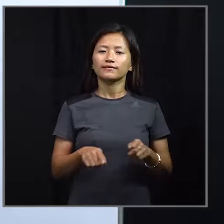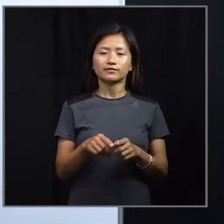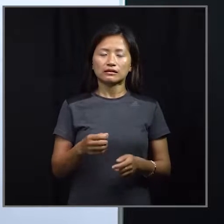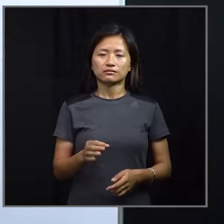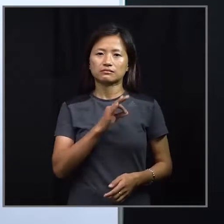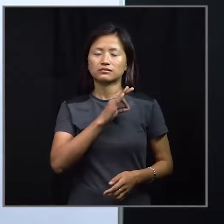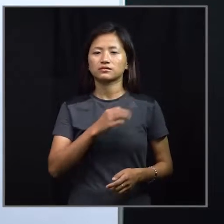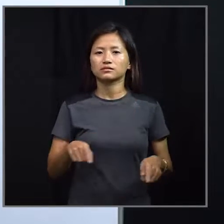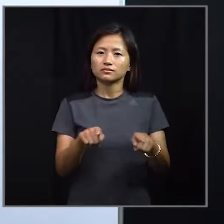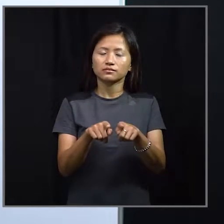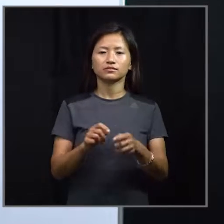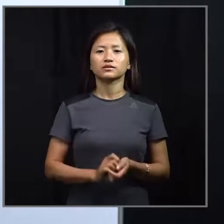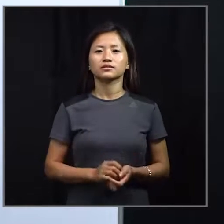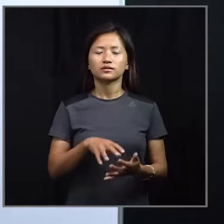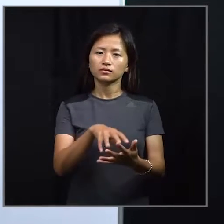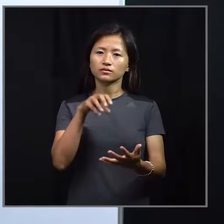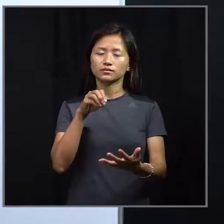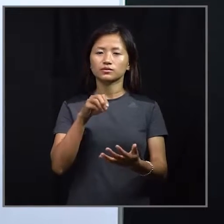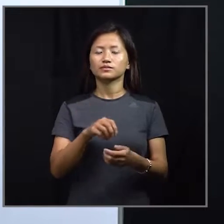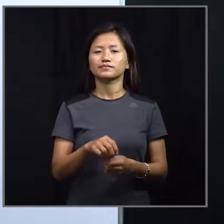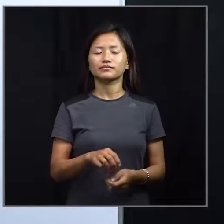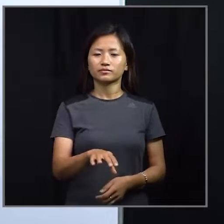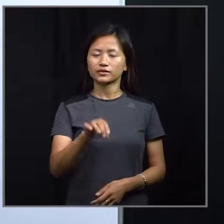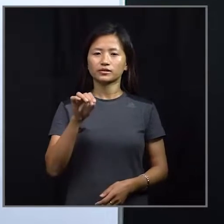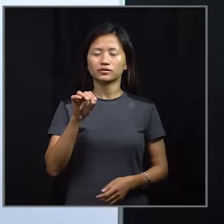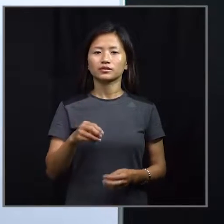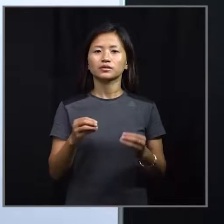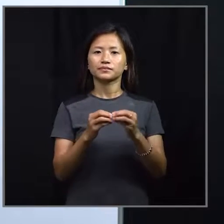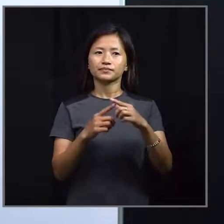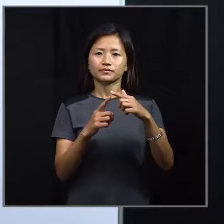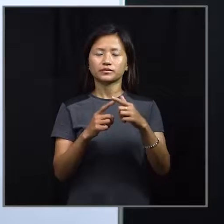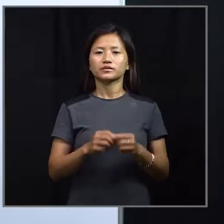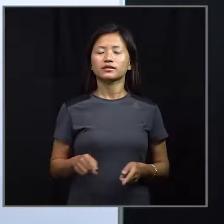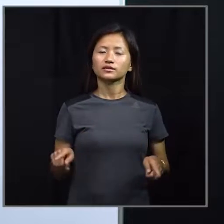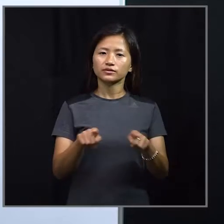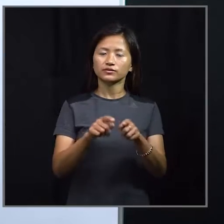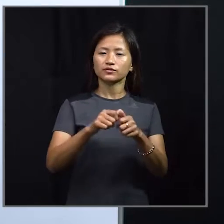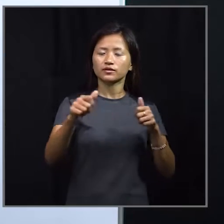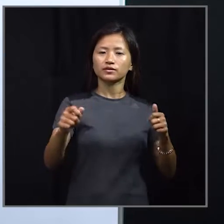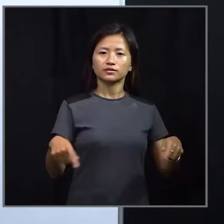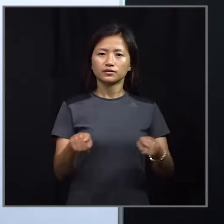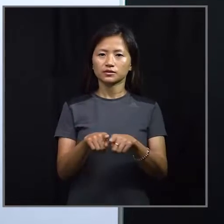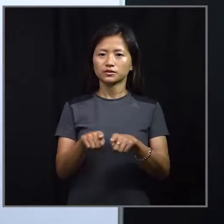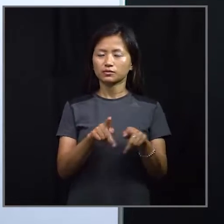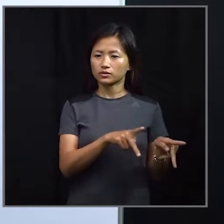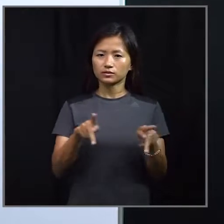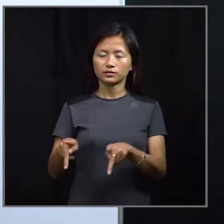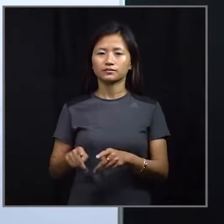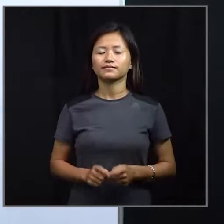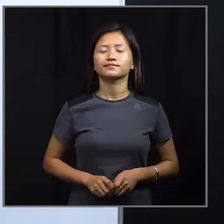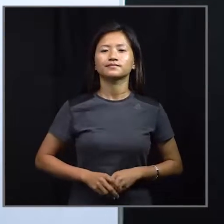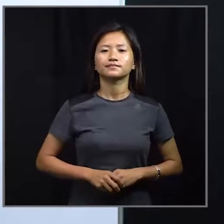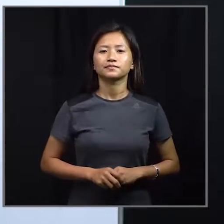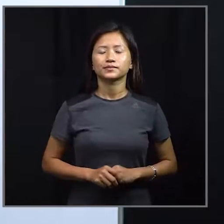if you have not got your copy yet, go out and buy it as early as possible and try to accompany me.